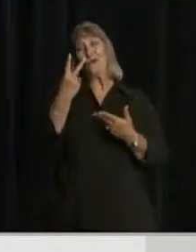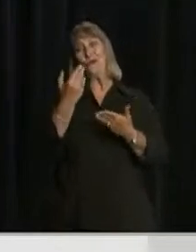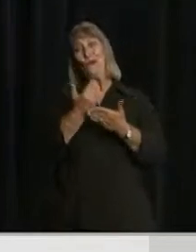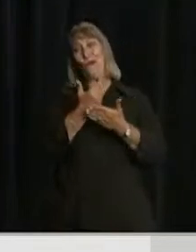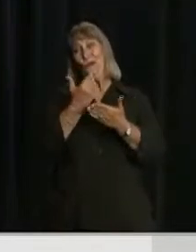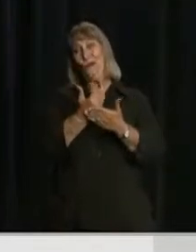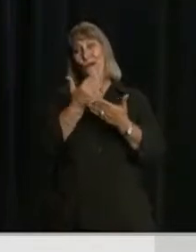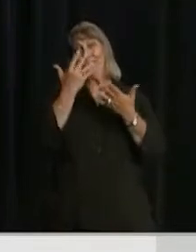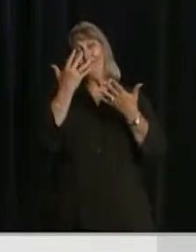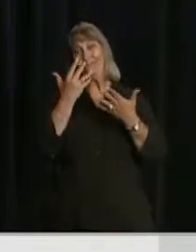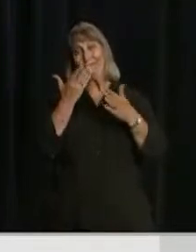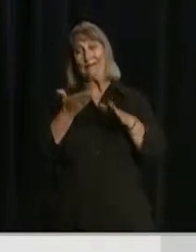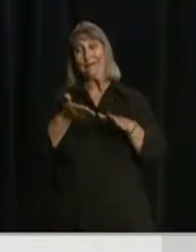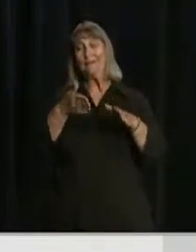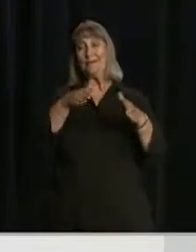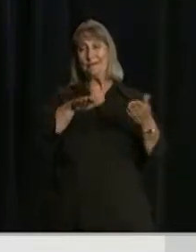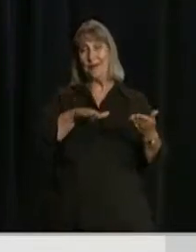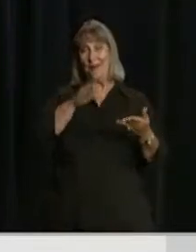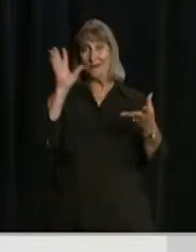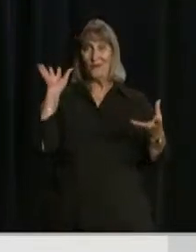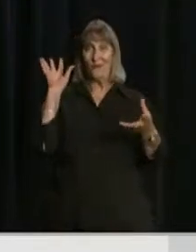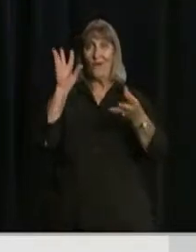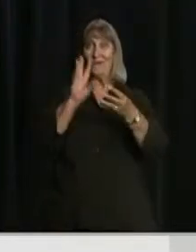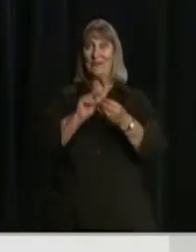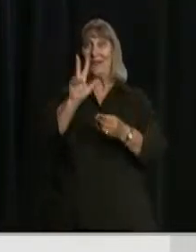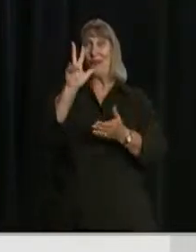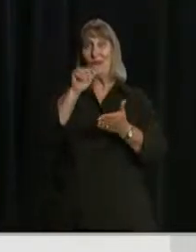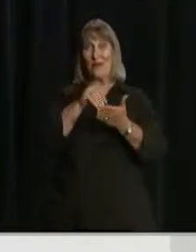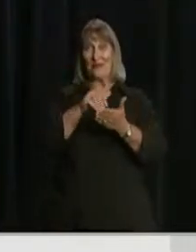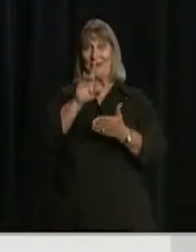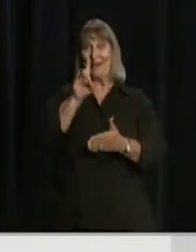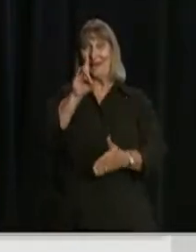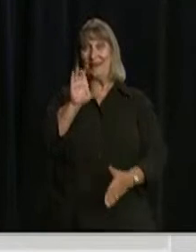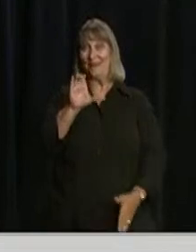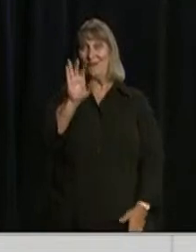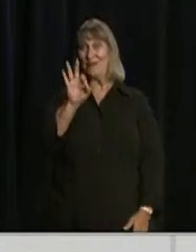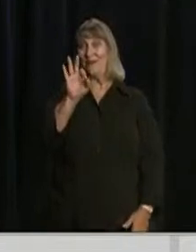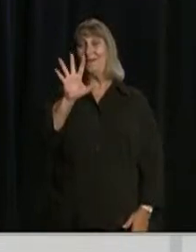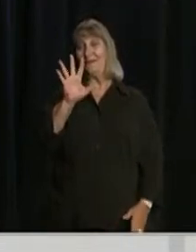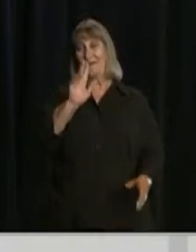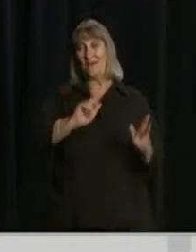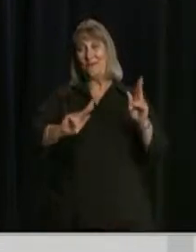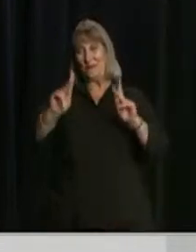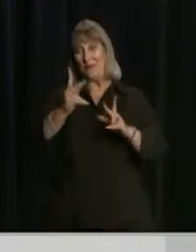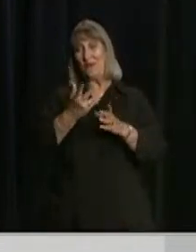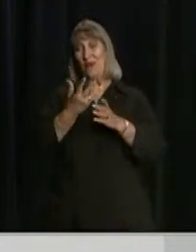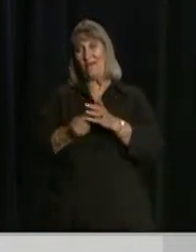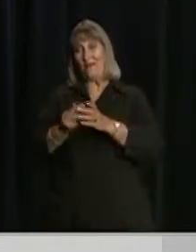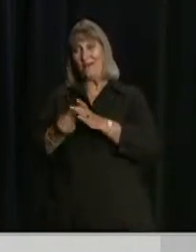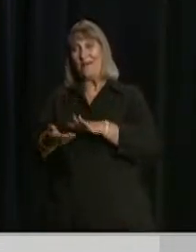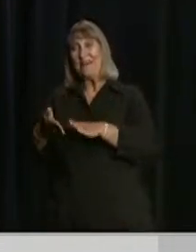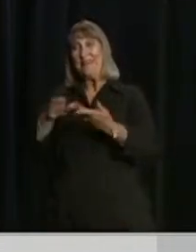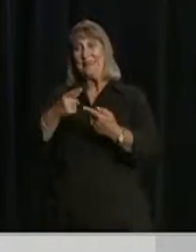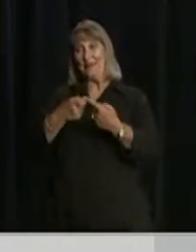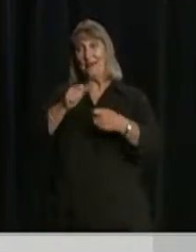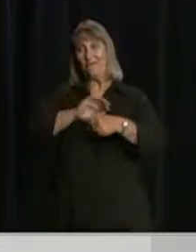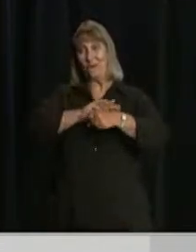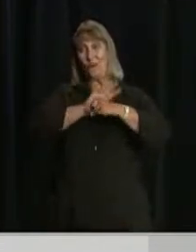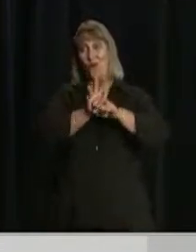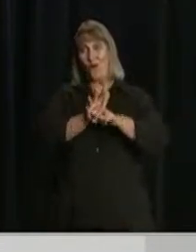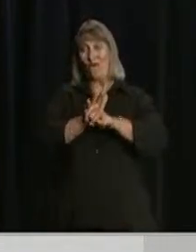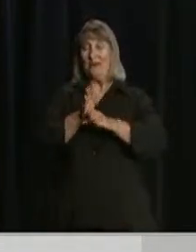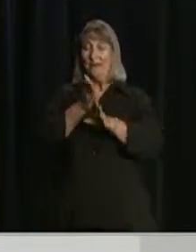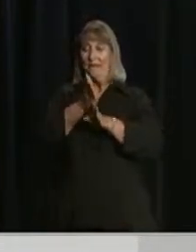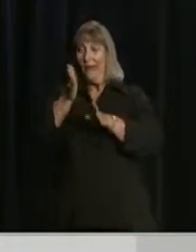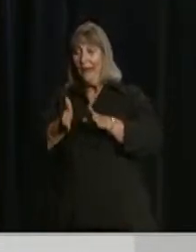deaths this evening, and we've lost a total of 3,895 people to this virus. These are our neighbors, our friends, mothers,